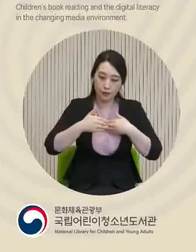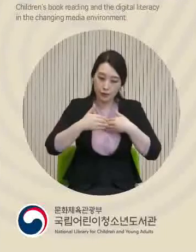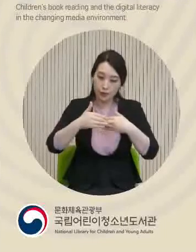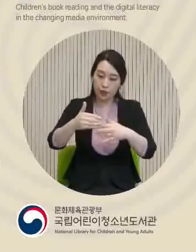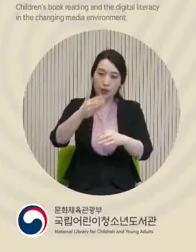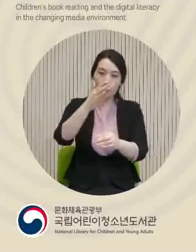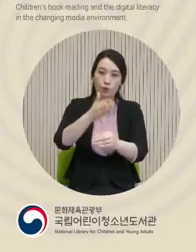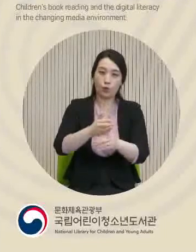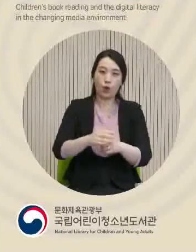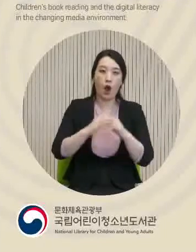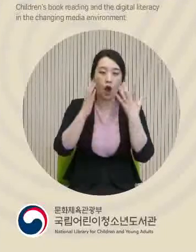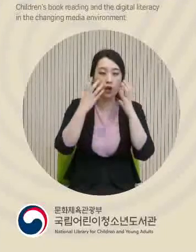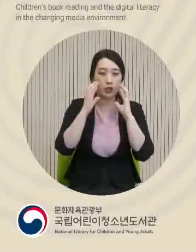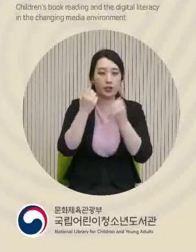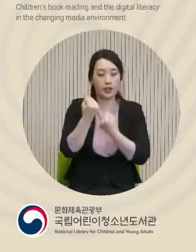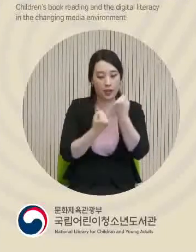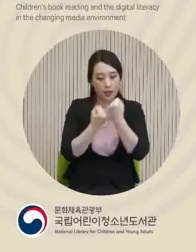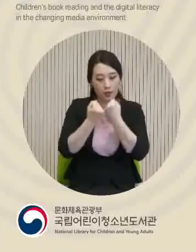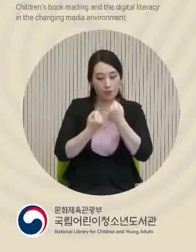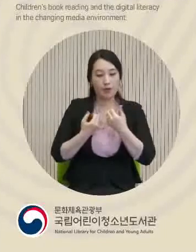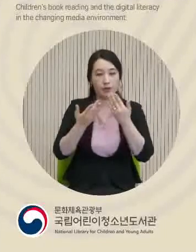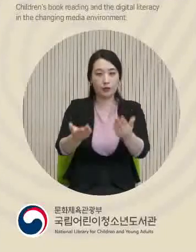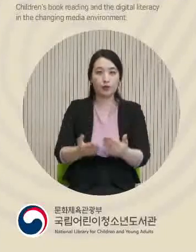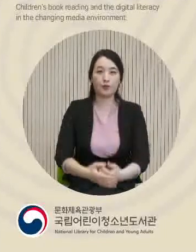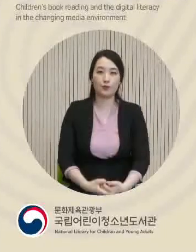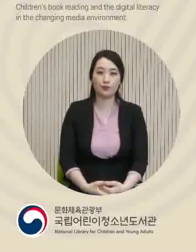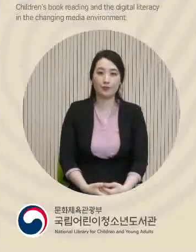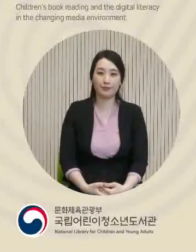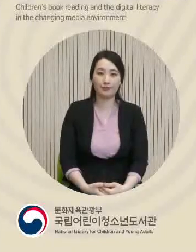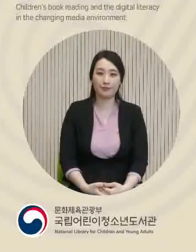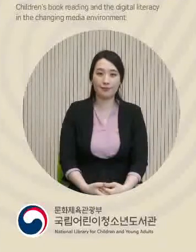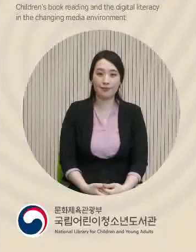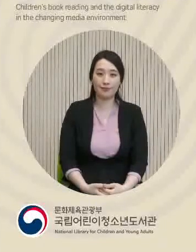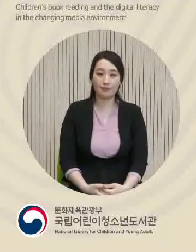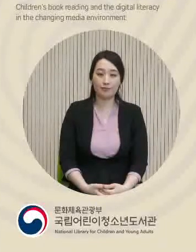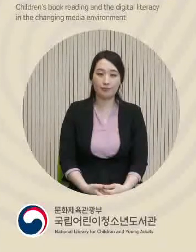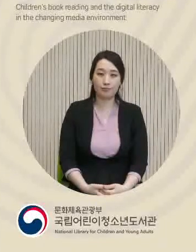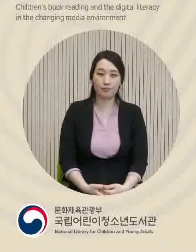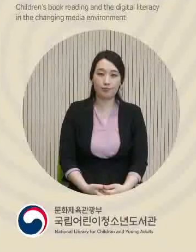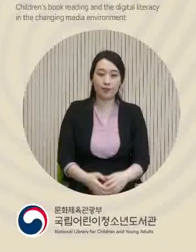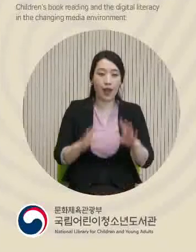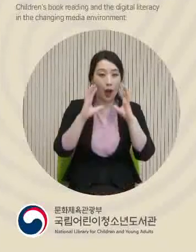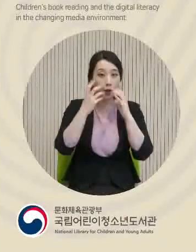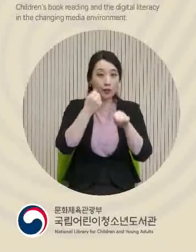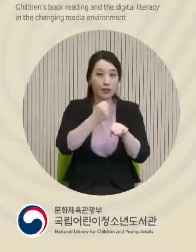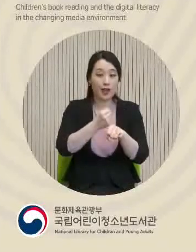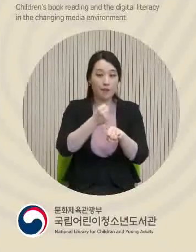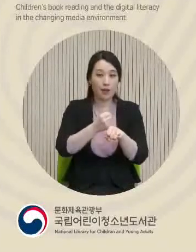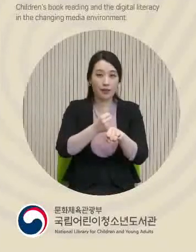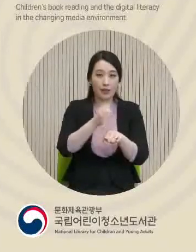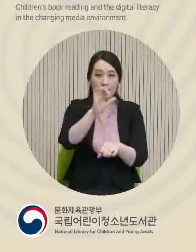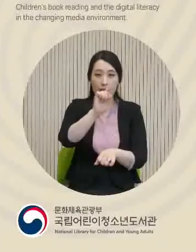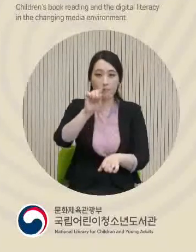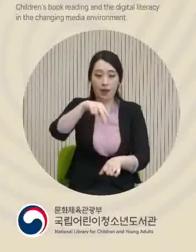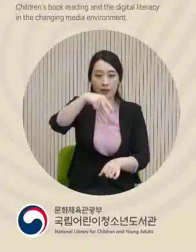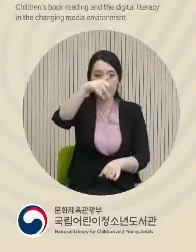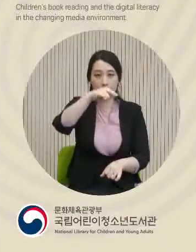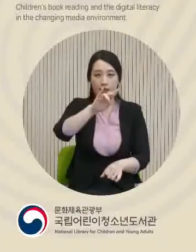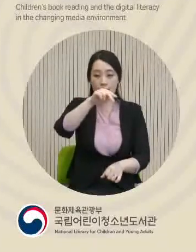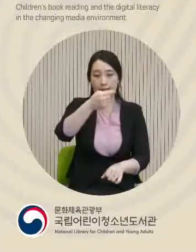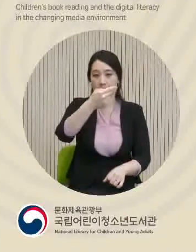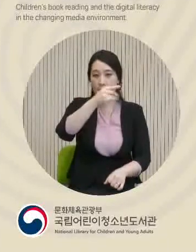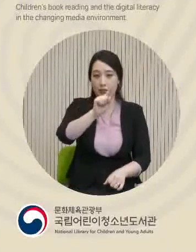their ideas. And also, we fully explain this to the students. These are the examples of the